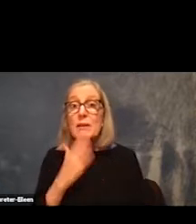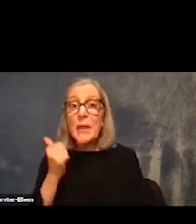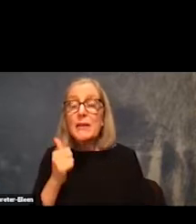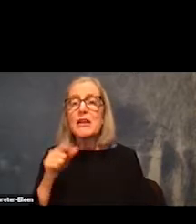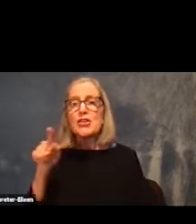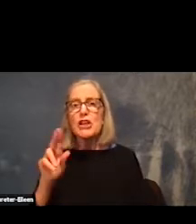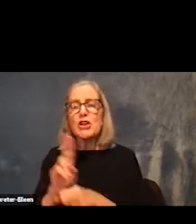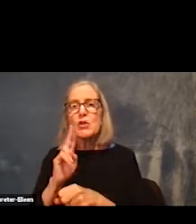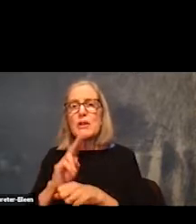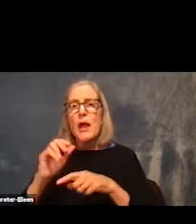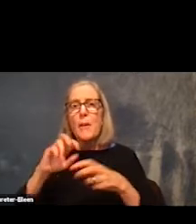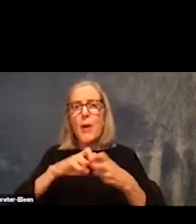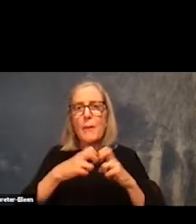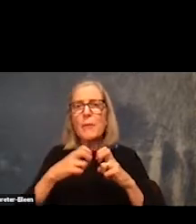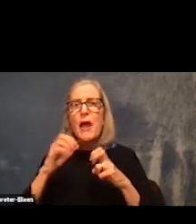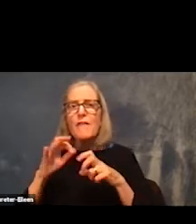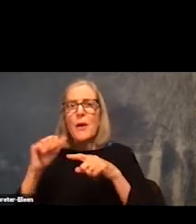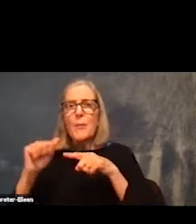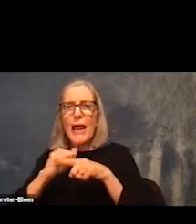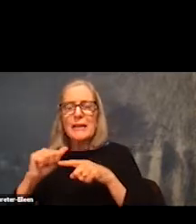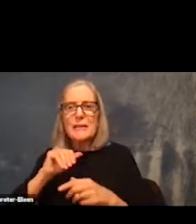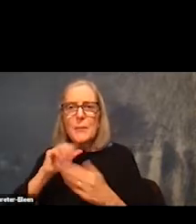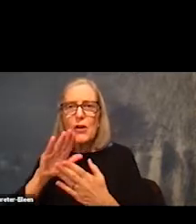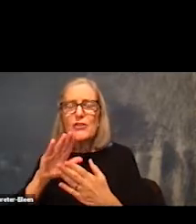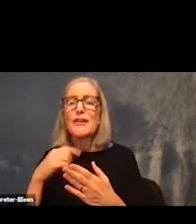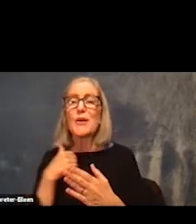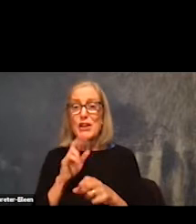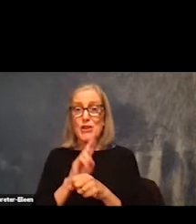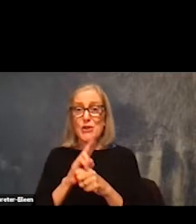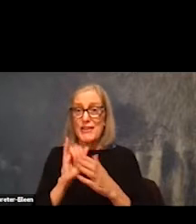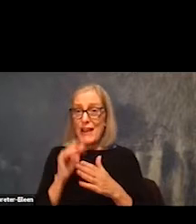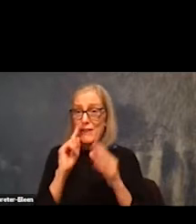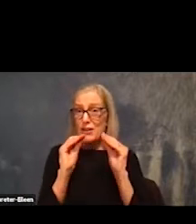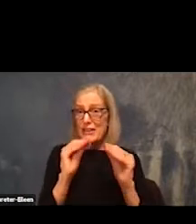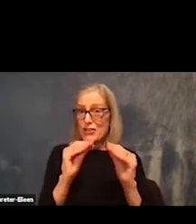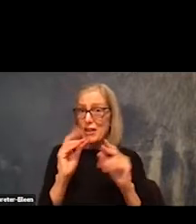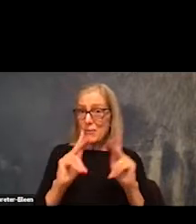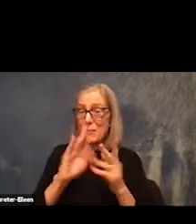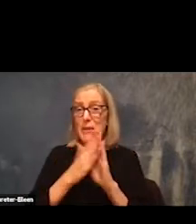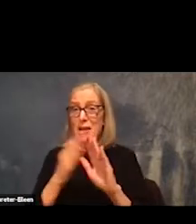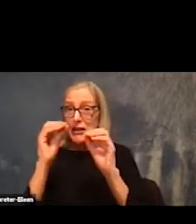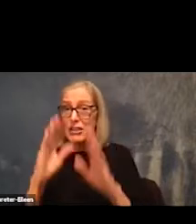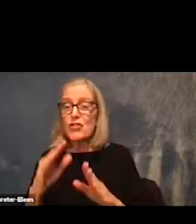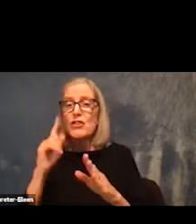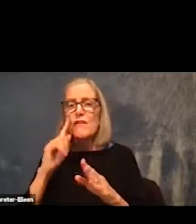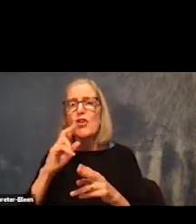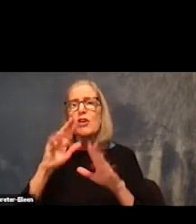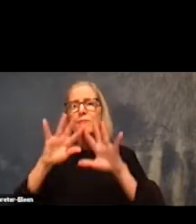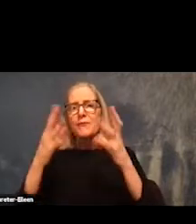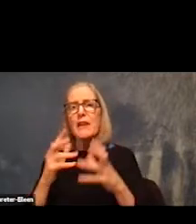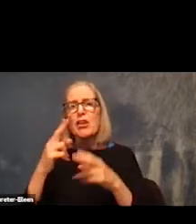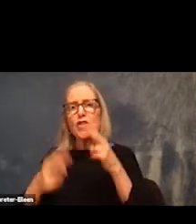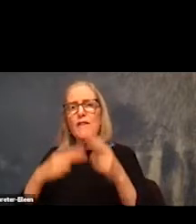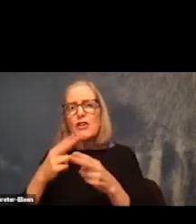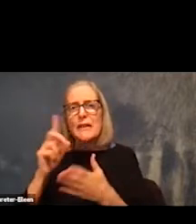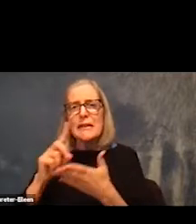practice approach, which is what we often use with teachers when we're teaching them to implement universal design for learning. Eventually, you'll